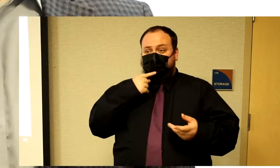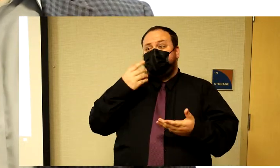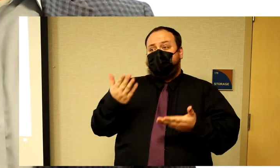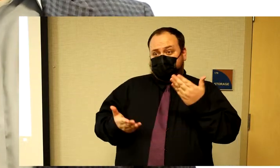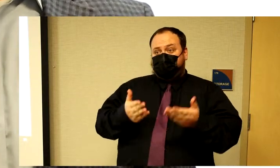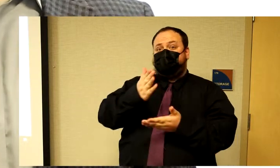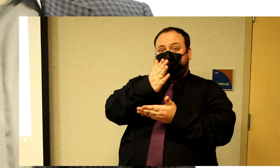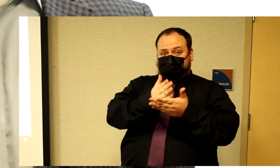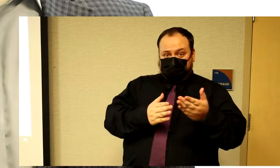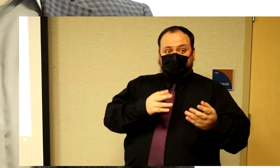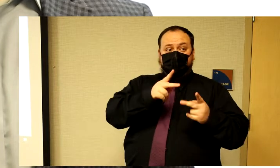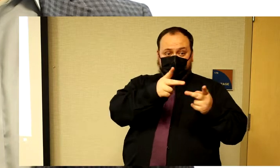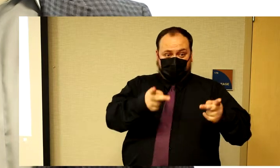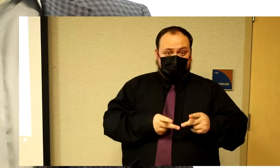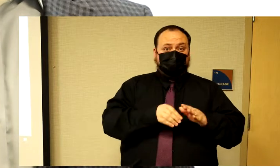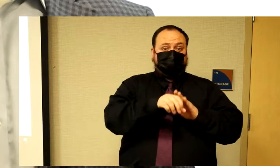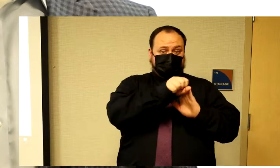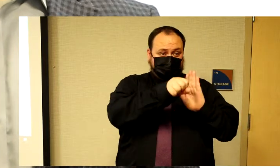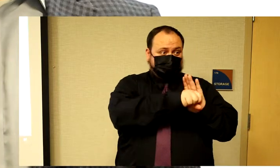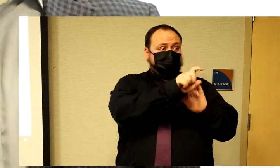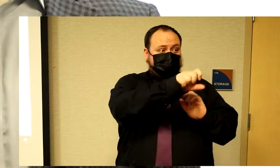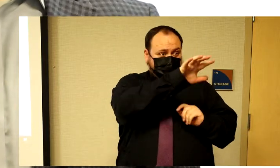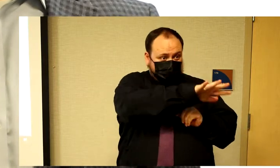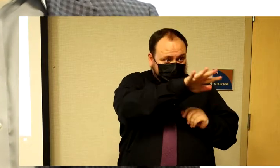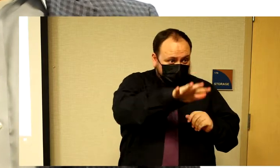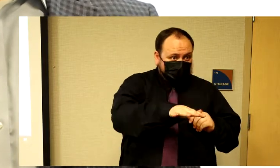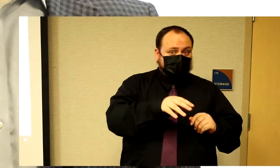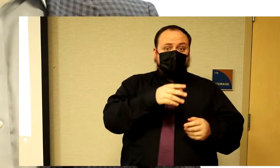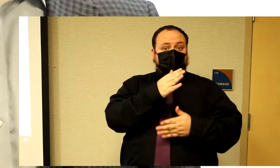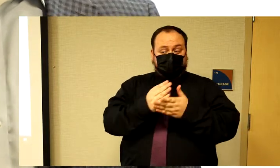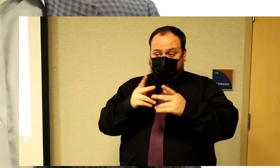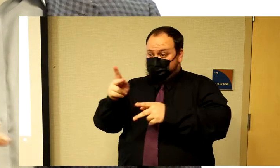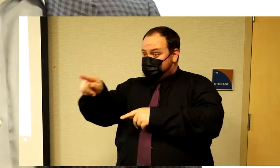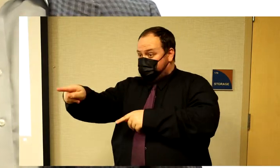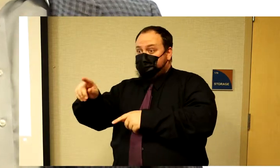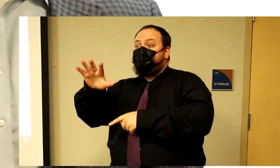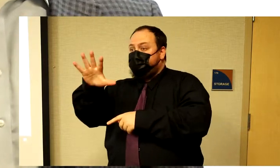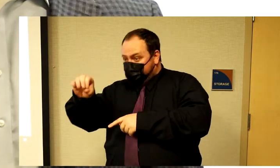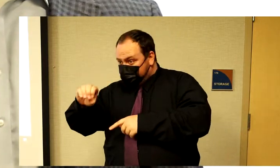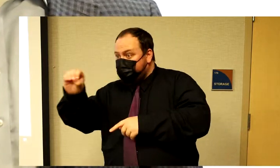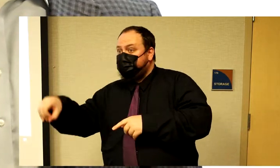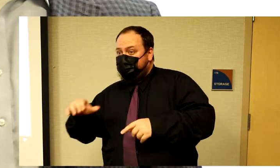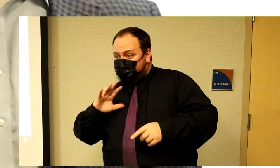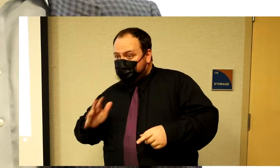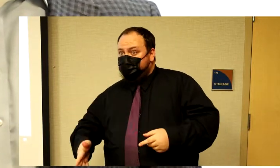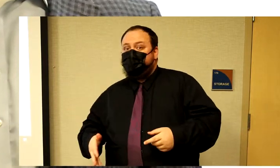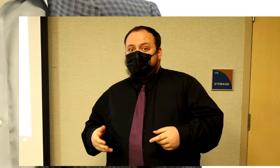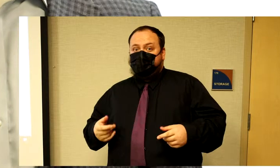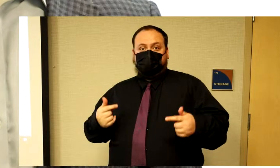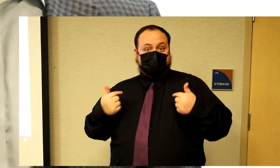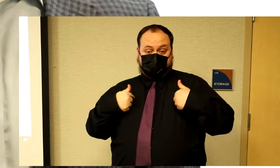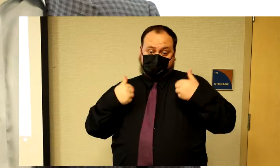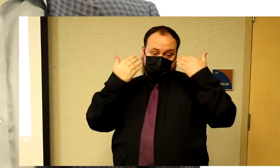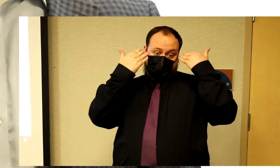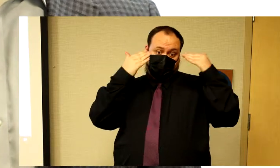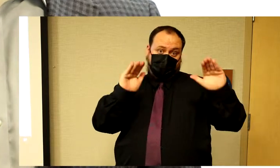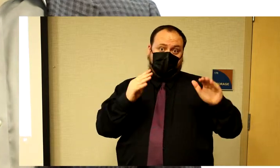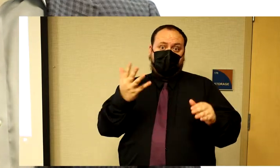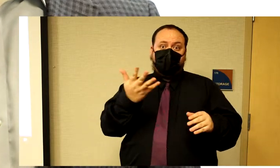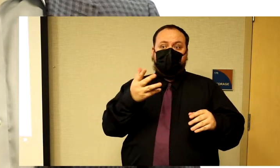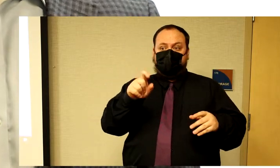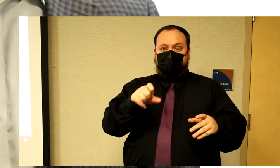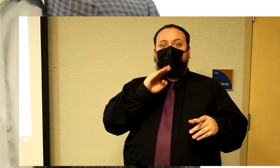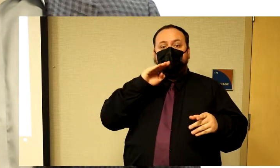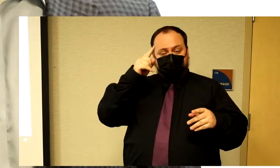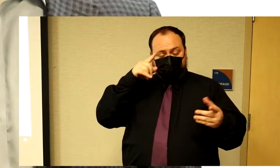need to be 55, 56%. In other cases, 50% is fine. I don't know that in terms of what the standard would need to be for these hospital